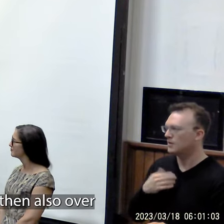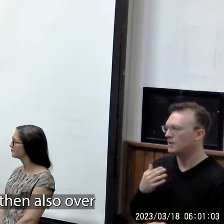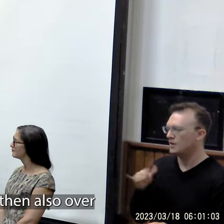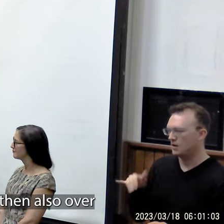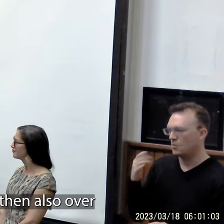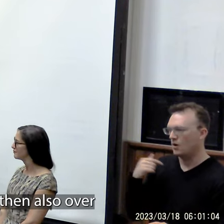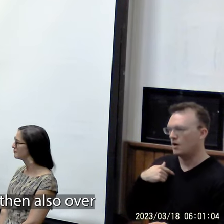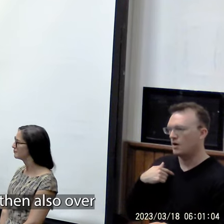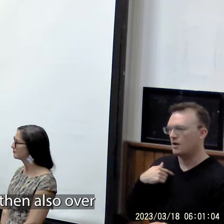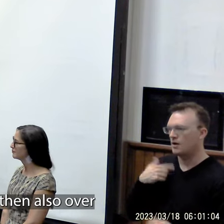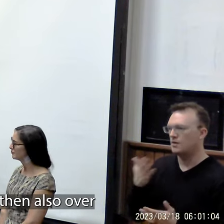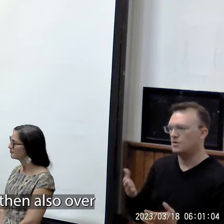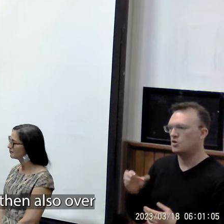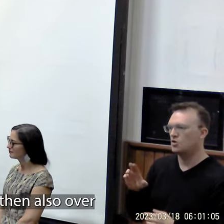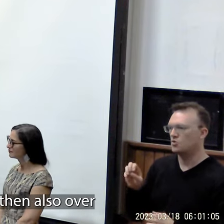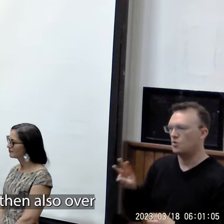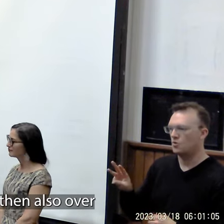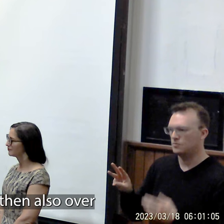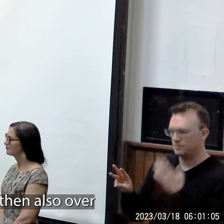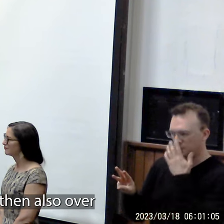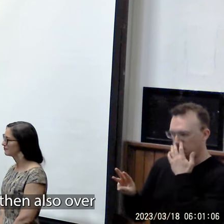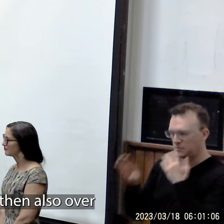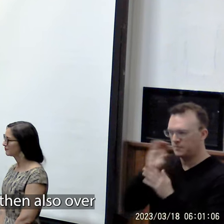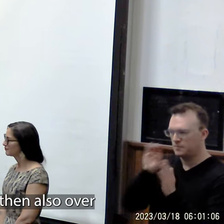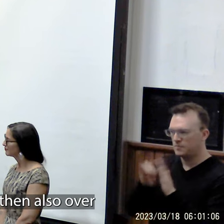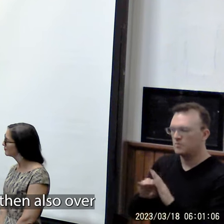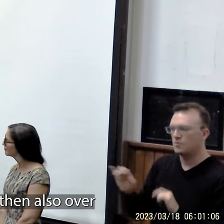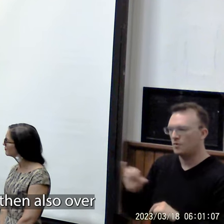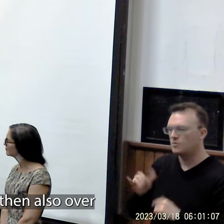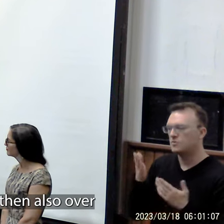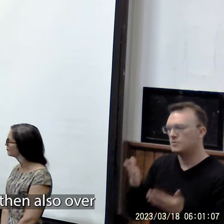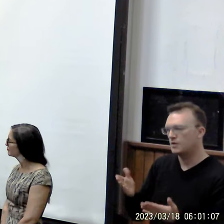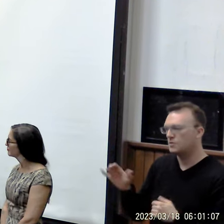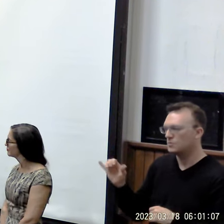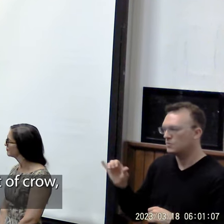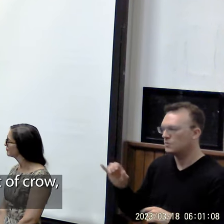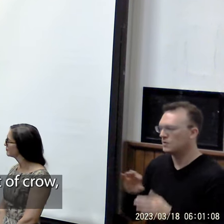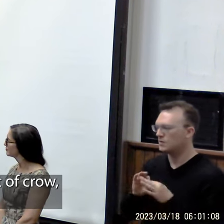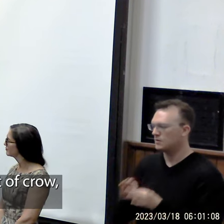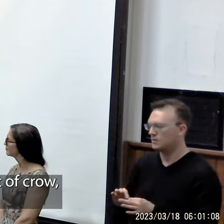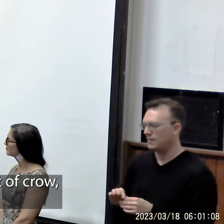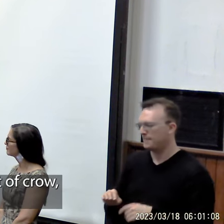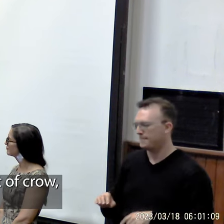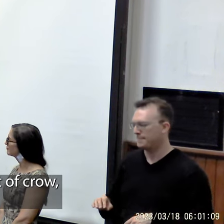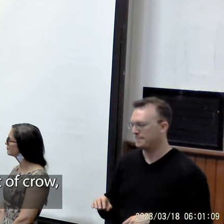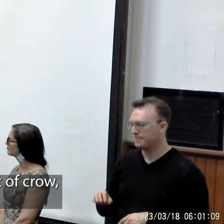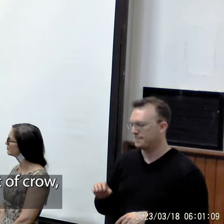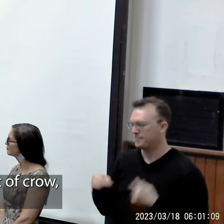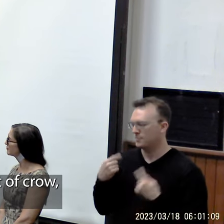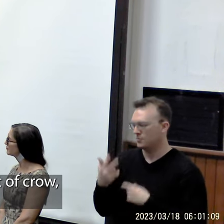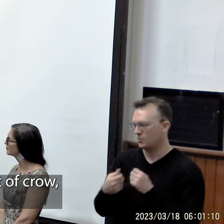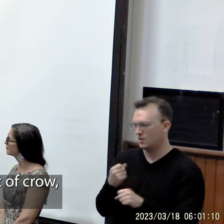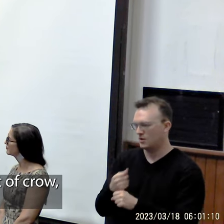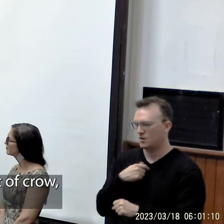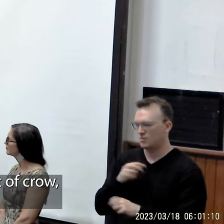why there's a crow image. And then also then over the last few years, I've been